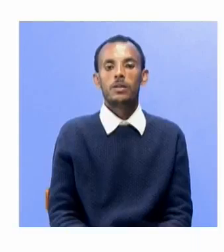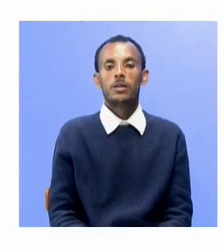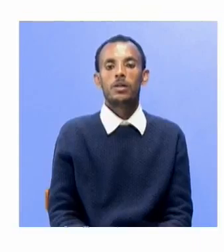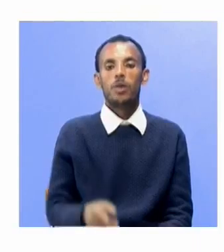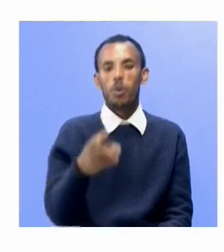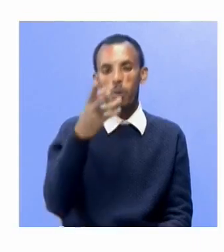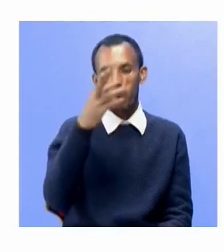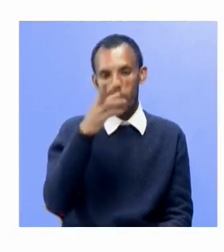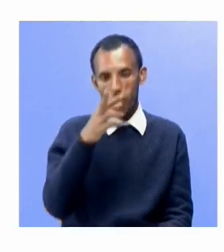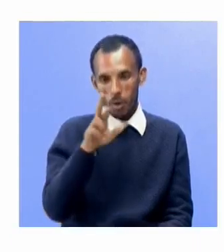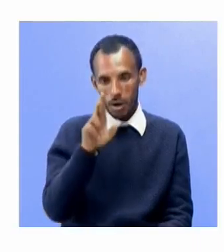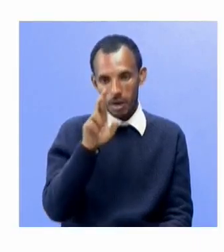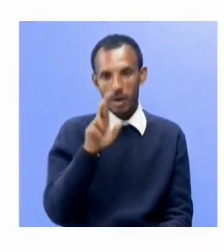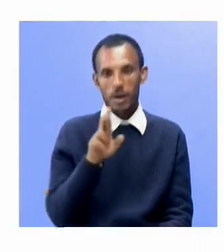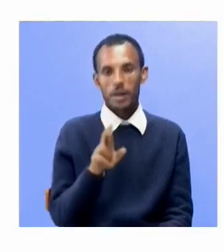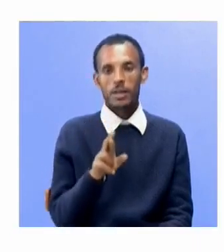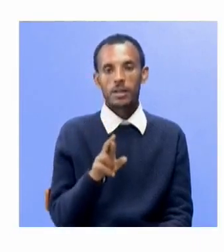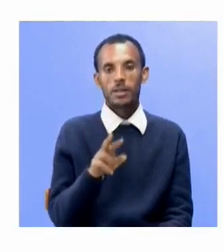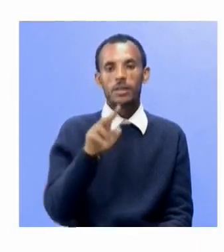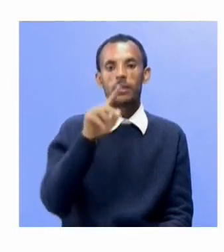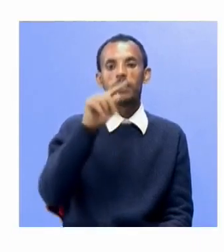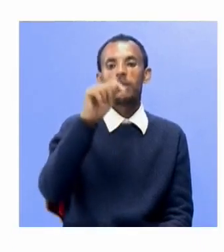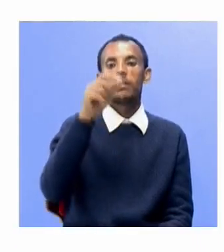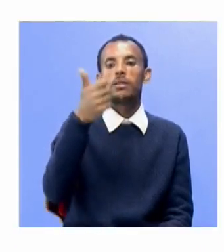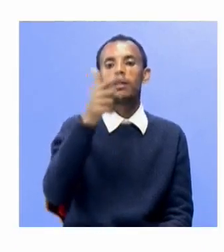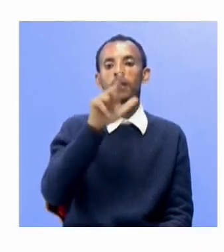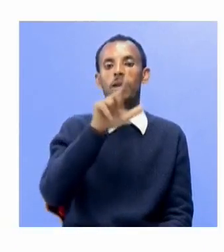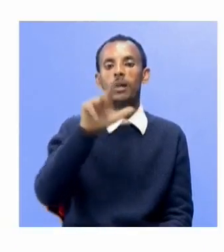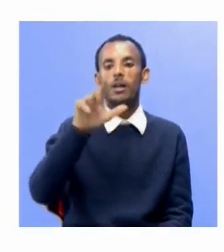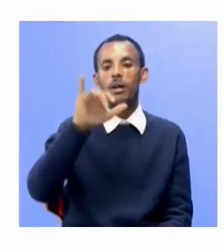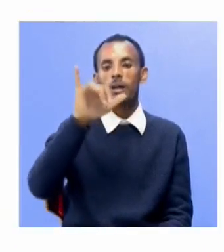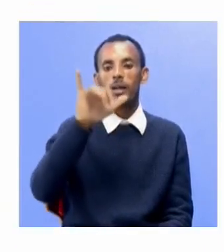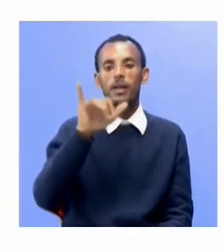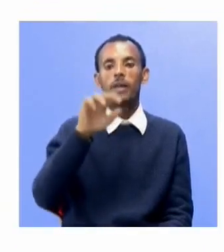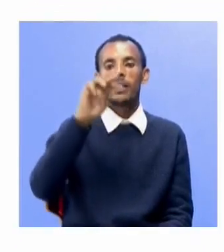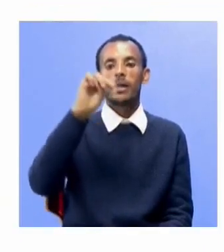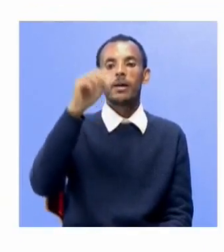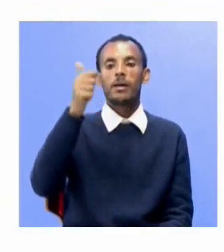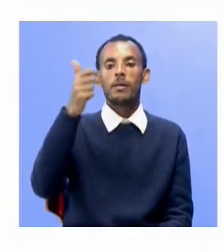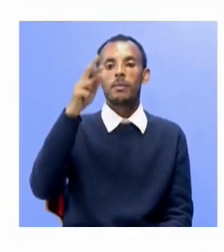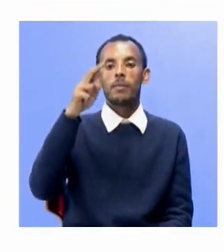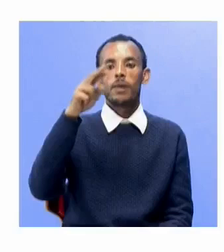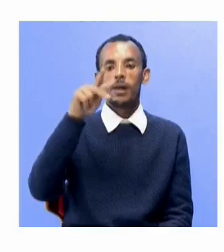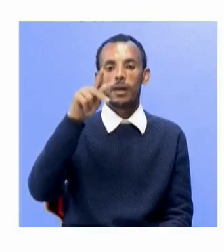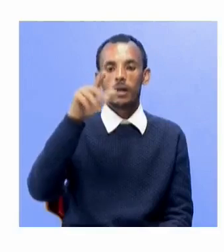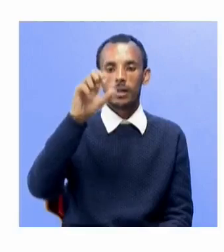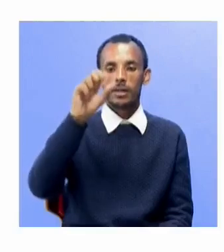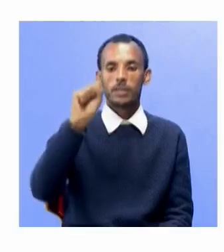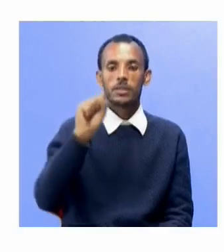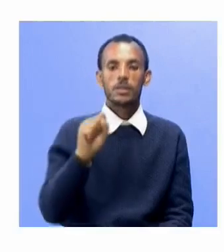or tally marks.